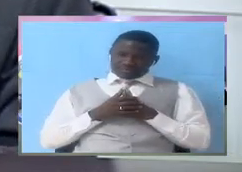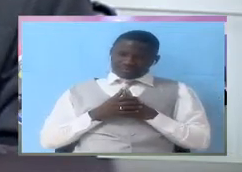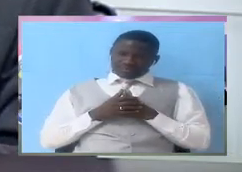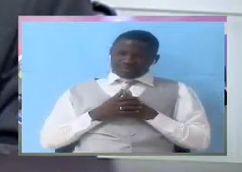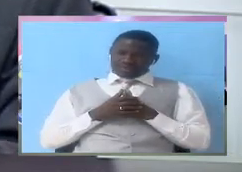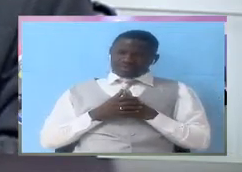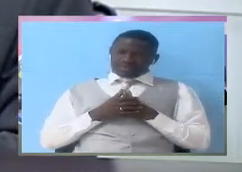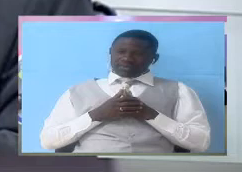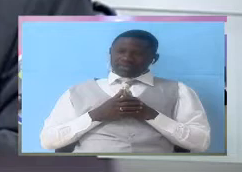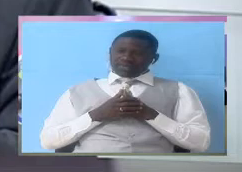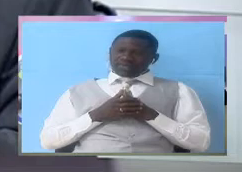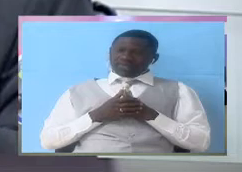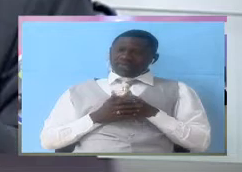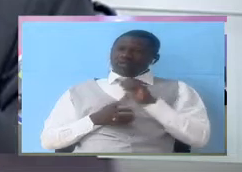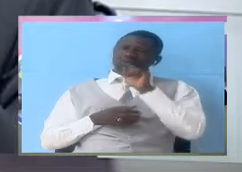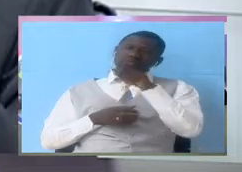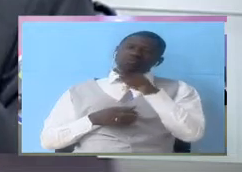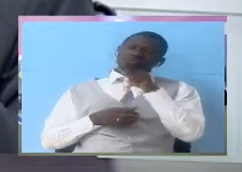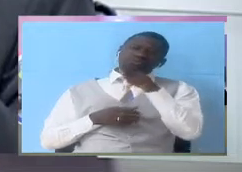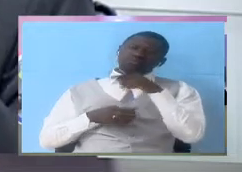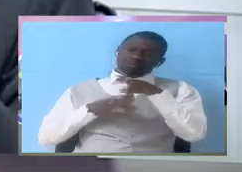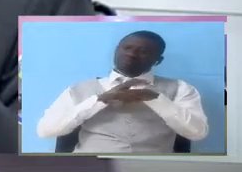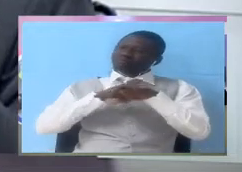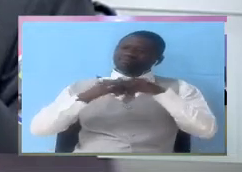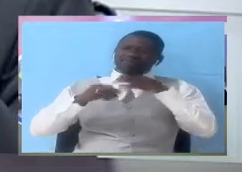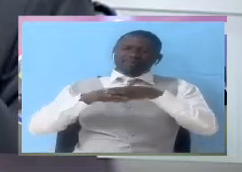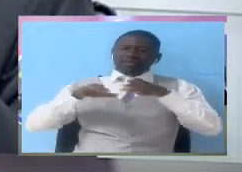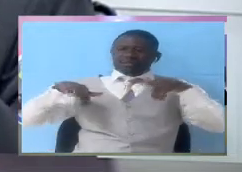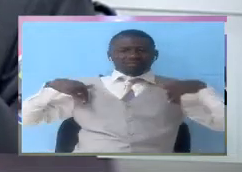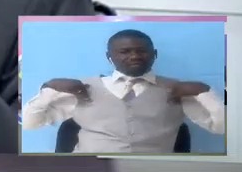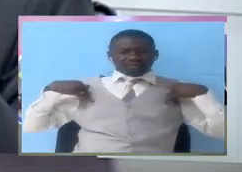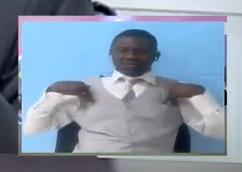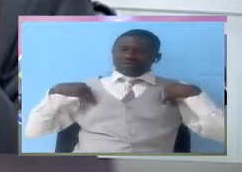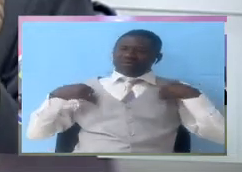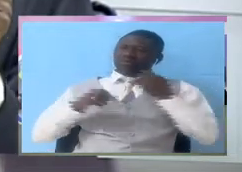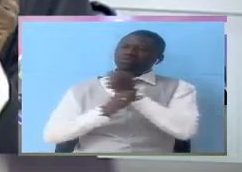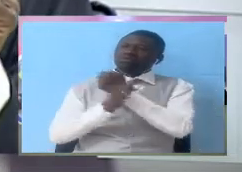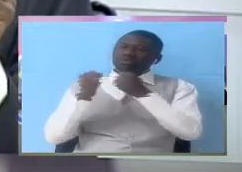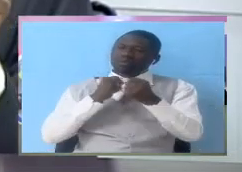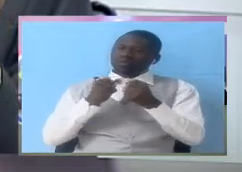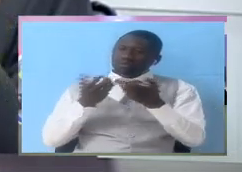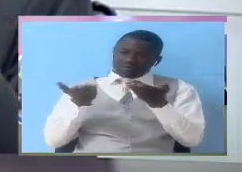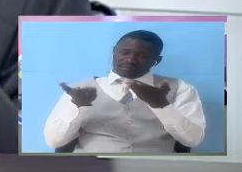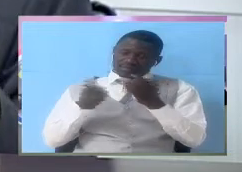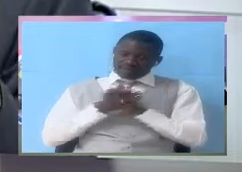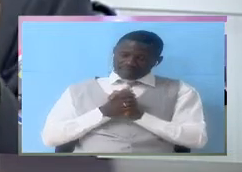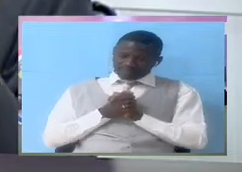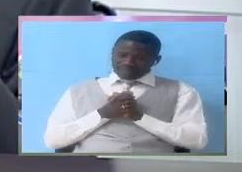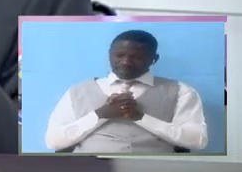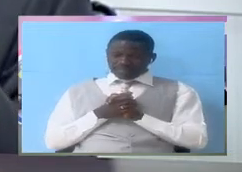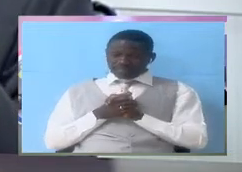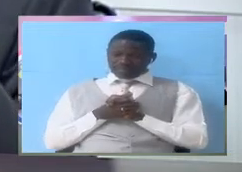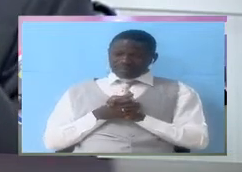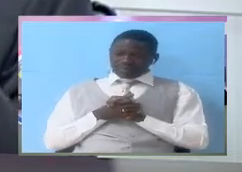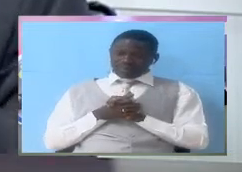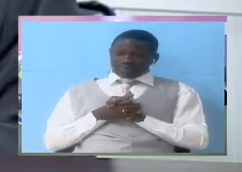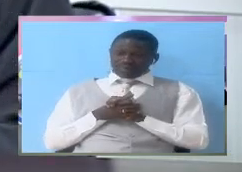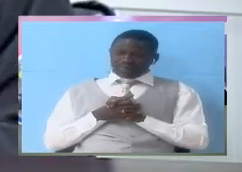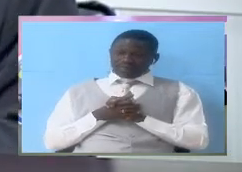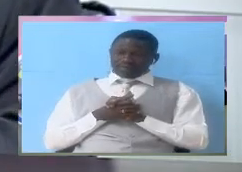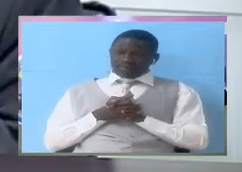to the situation. Yow ya na jebal gel na ci mbir mi. Lead counsel, if you remember